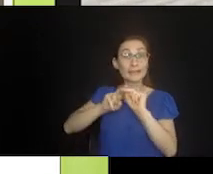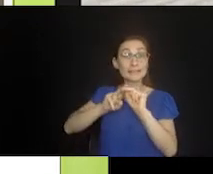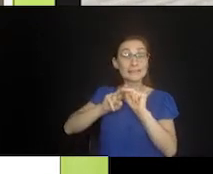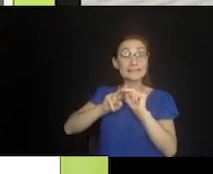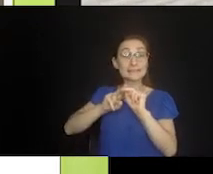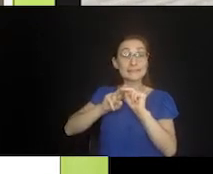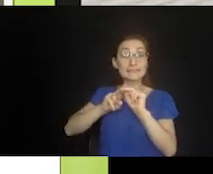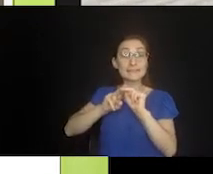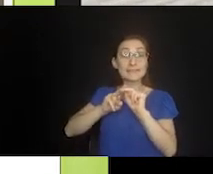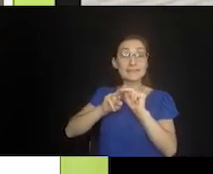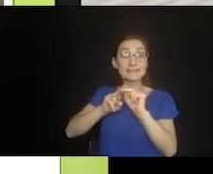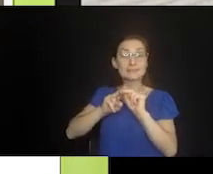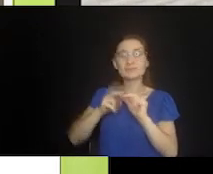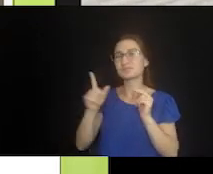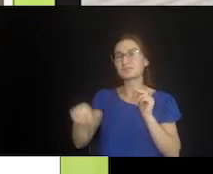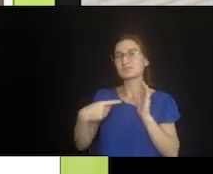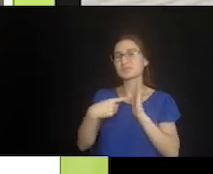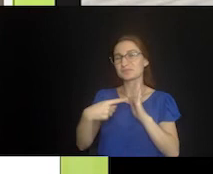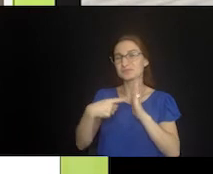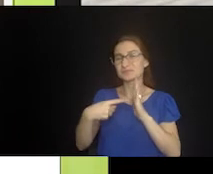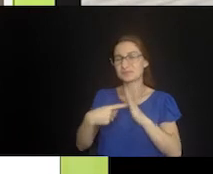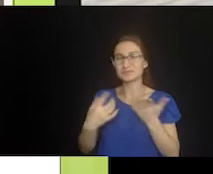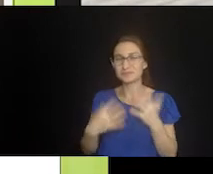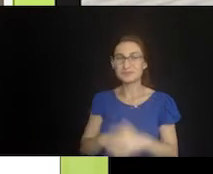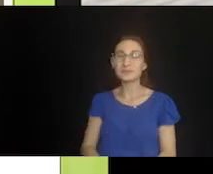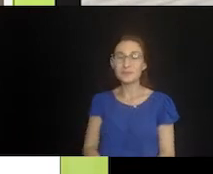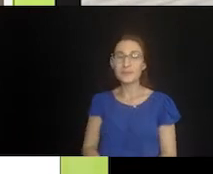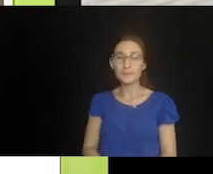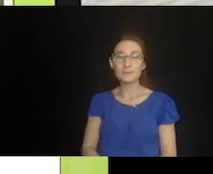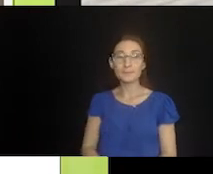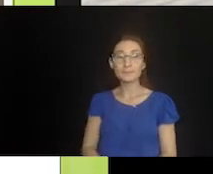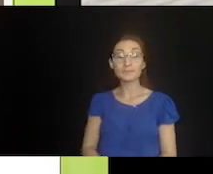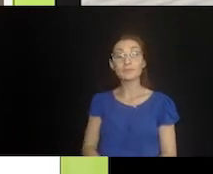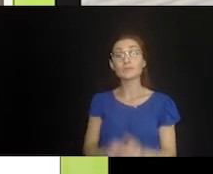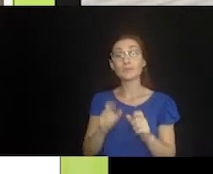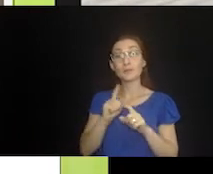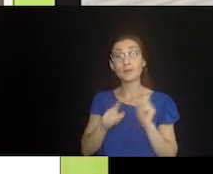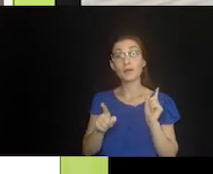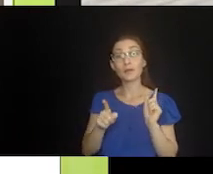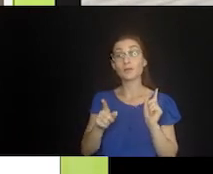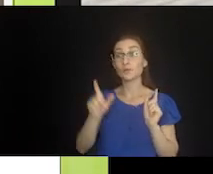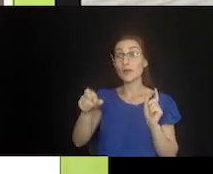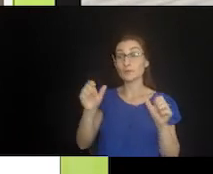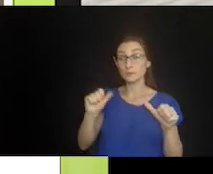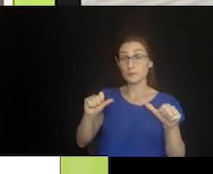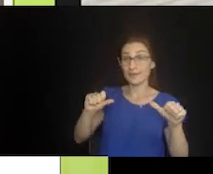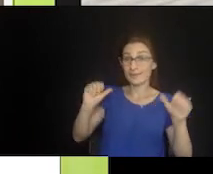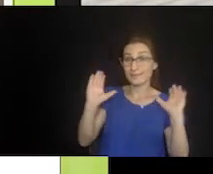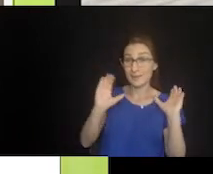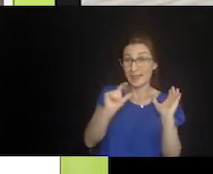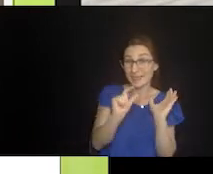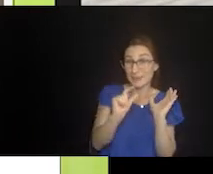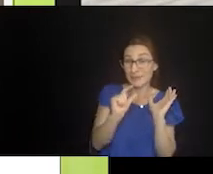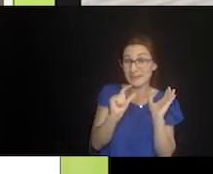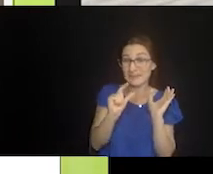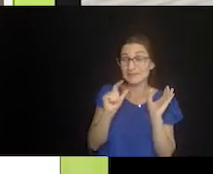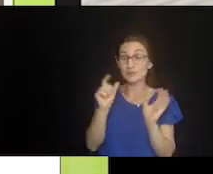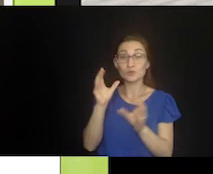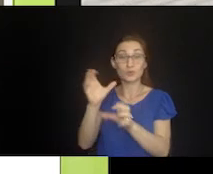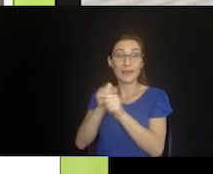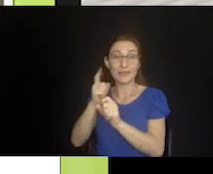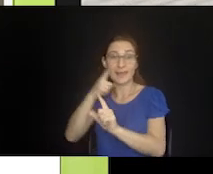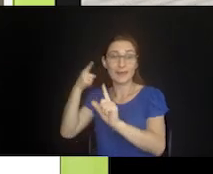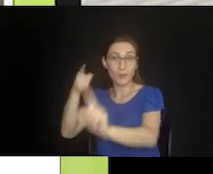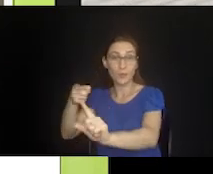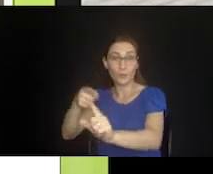raise. He had been there a long time, so I was using that as an example. But just to show you that you might have to give a little bit to